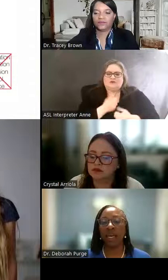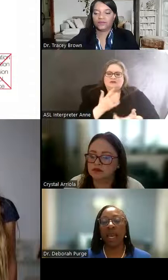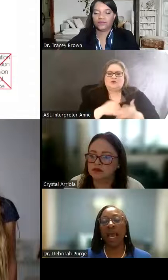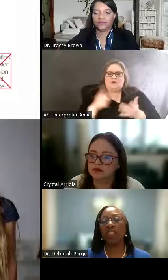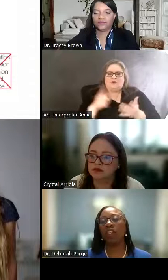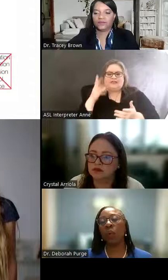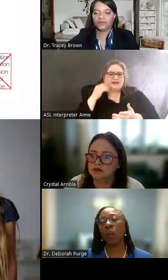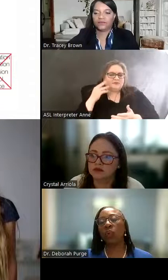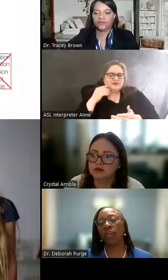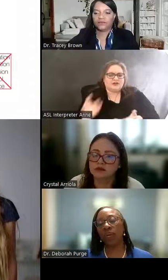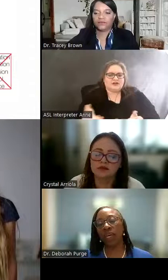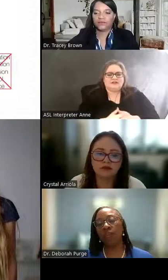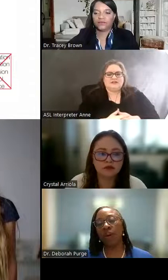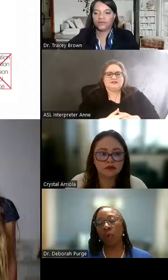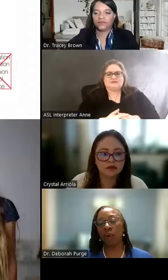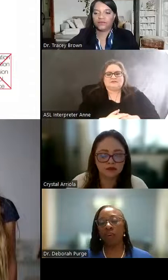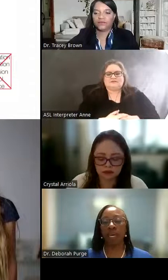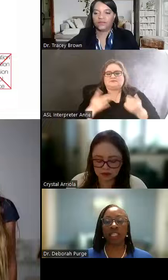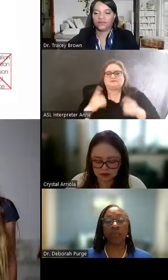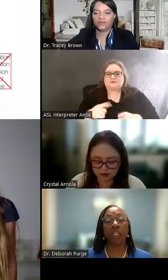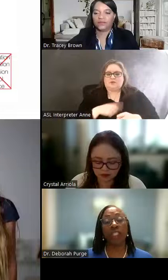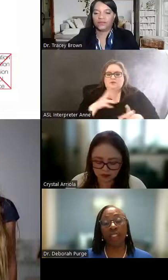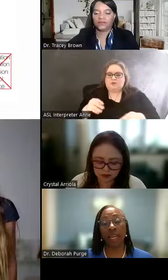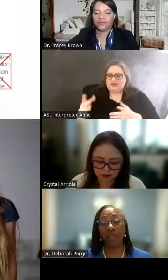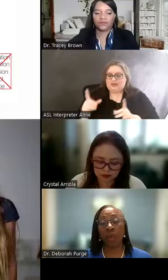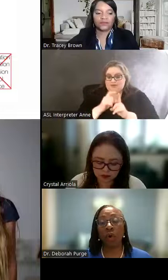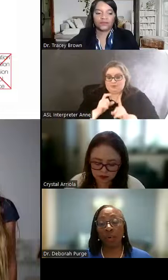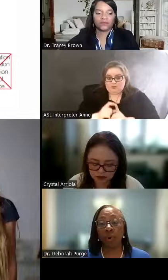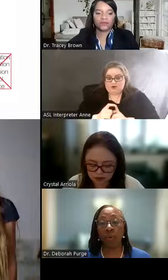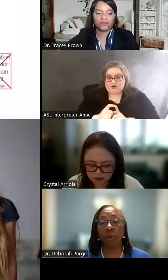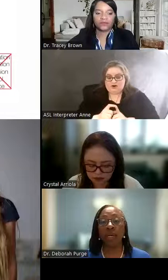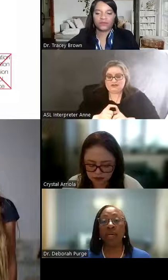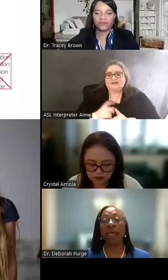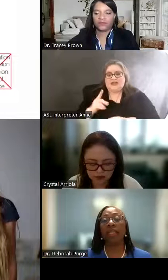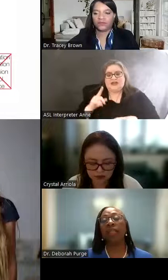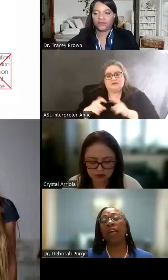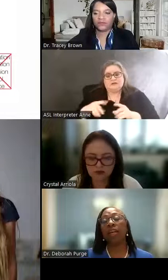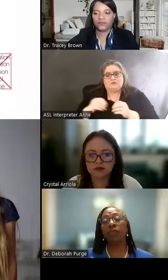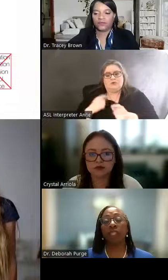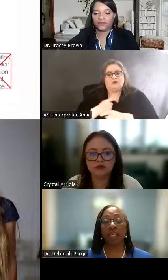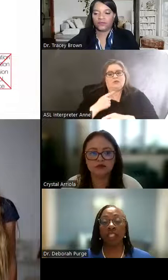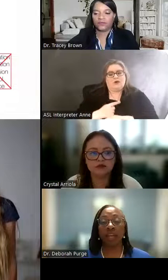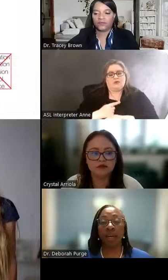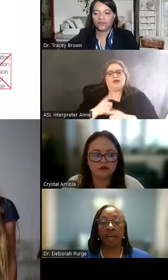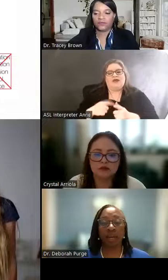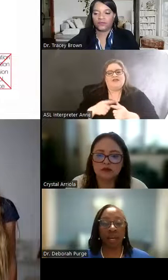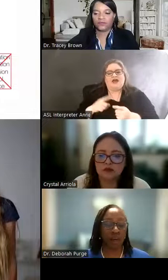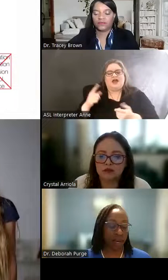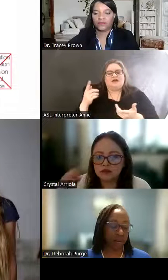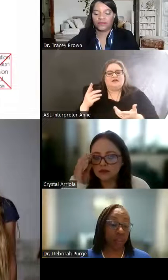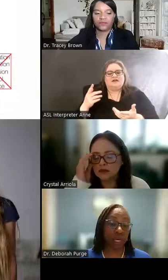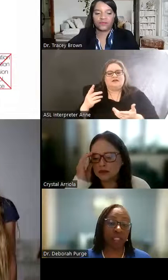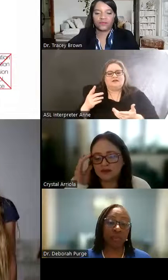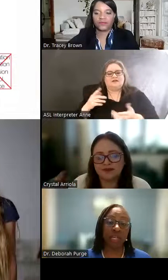experiencing. And so when we give them words and expressions that is more appropriate, then there is reduction